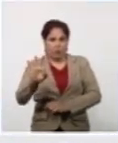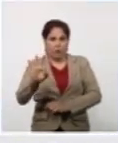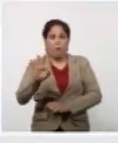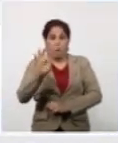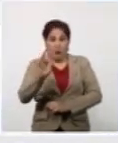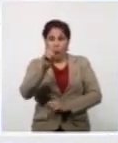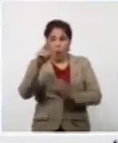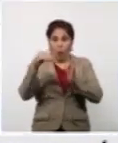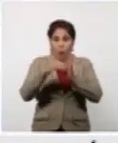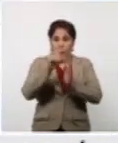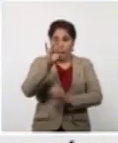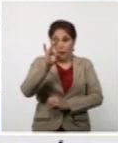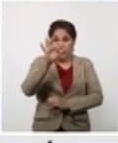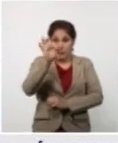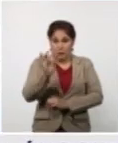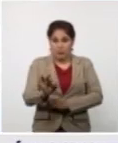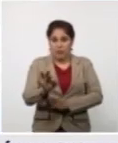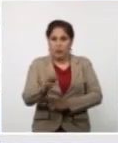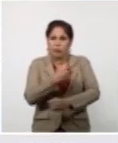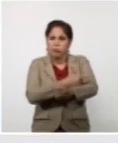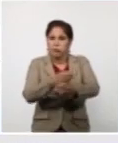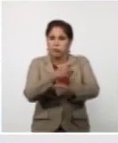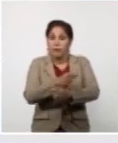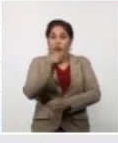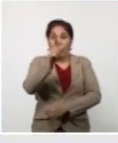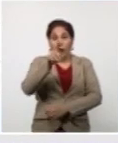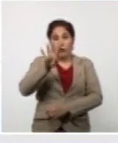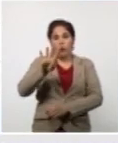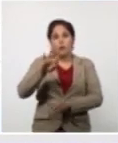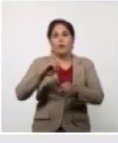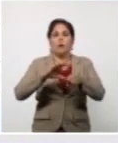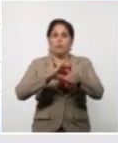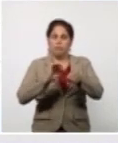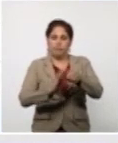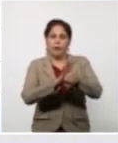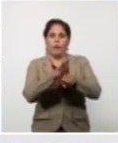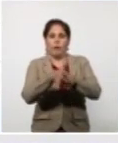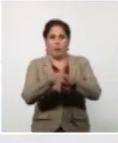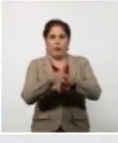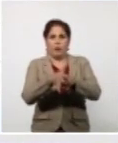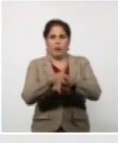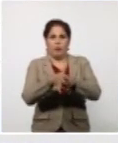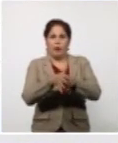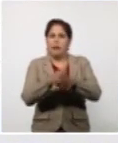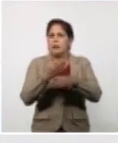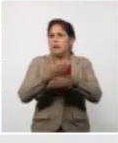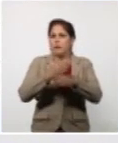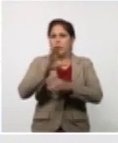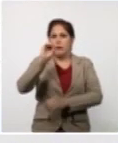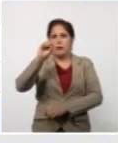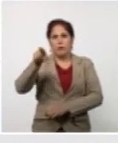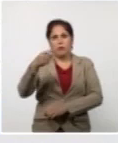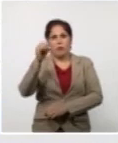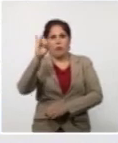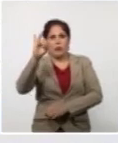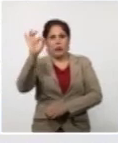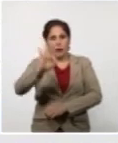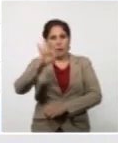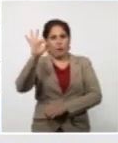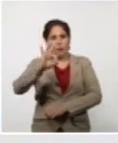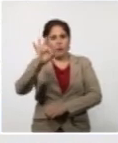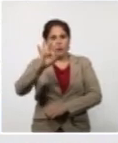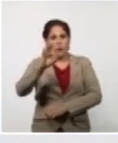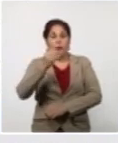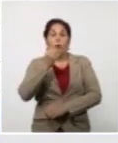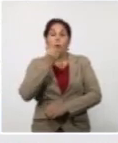188. As a result of the study of these 2,015 samples, 14 tested positive for